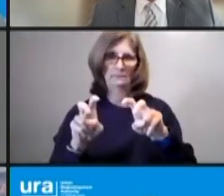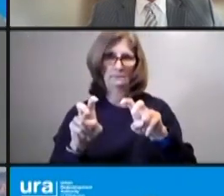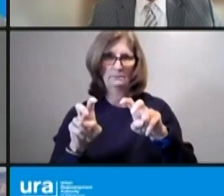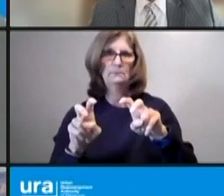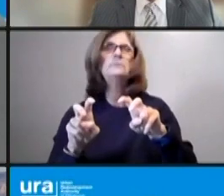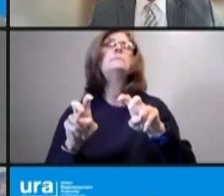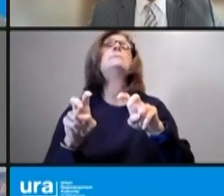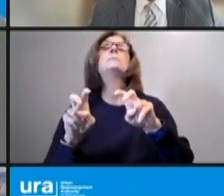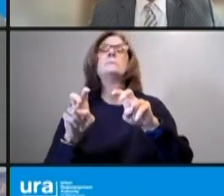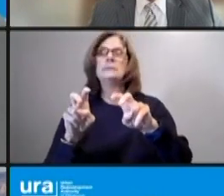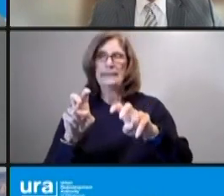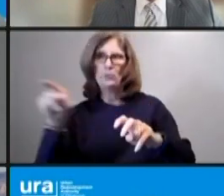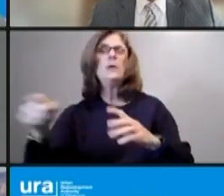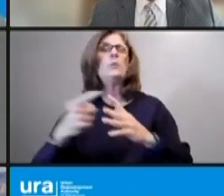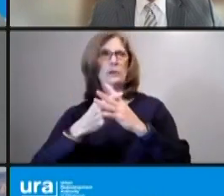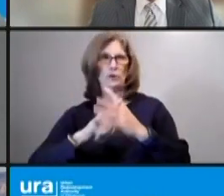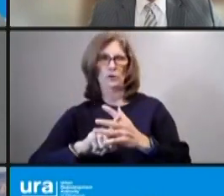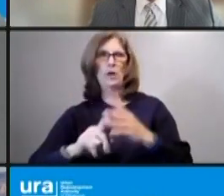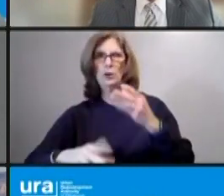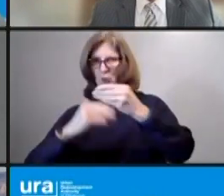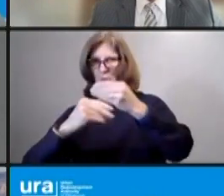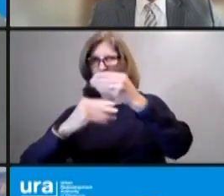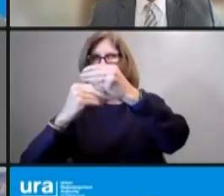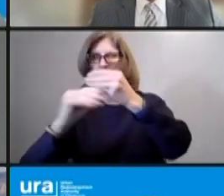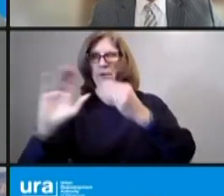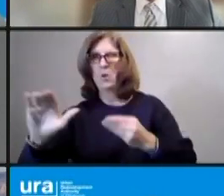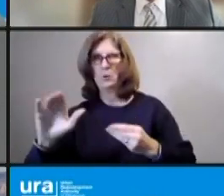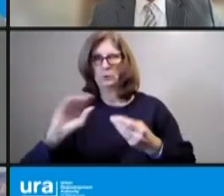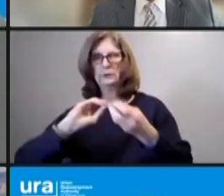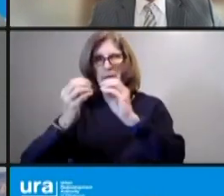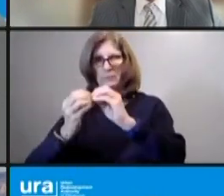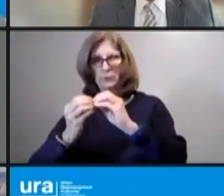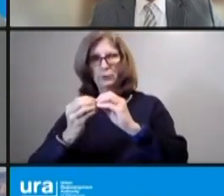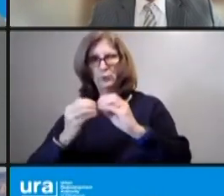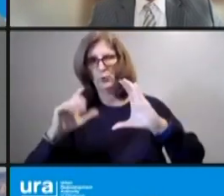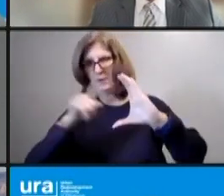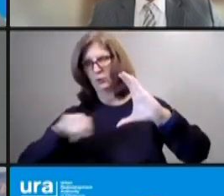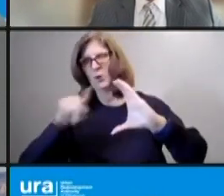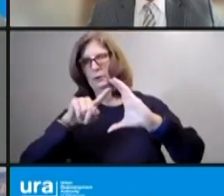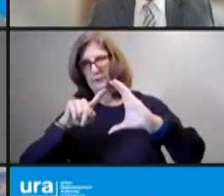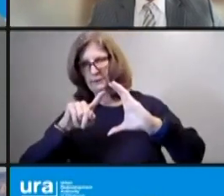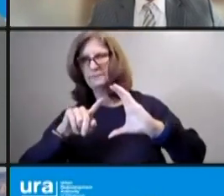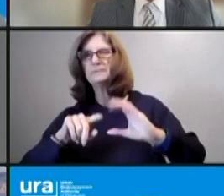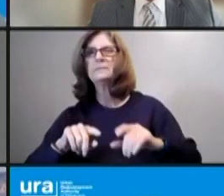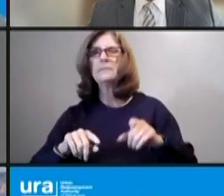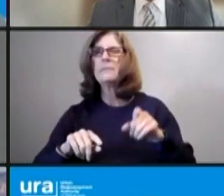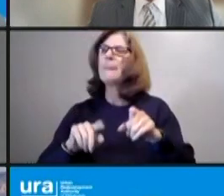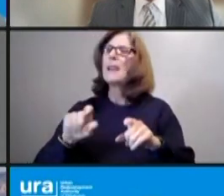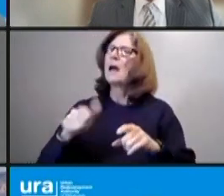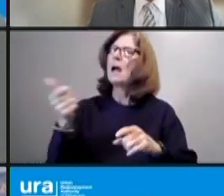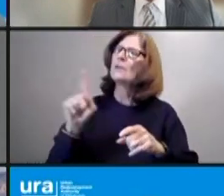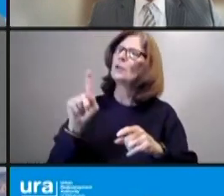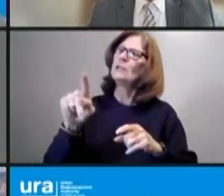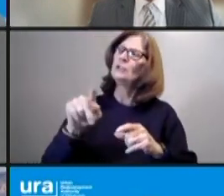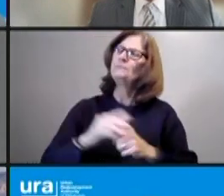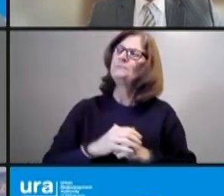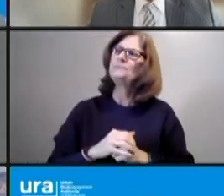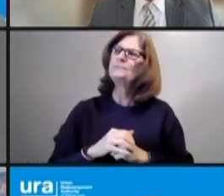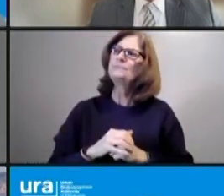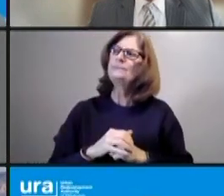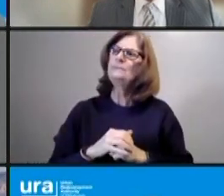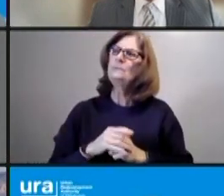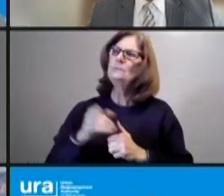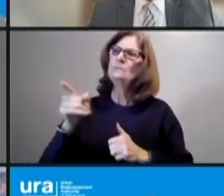then we would include those figures on this chart as well. Okay. And I don't know the